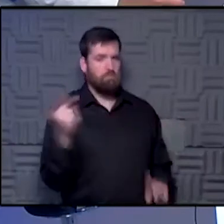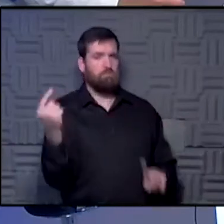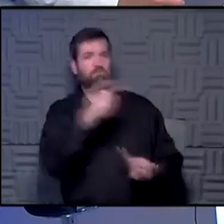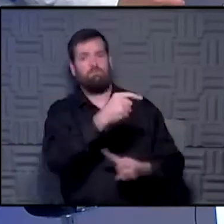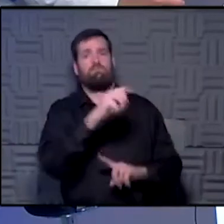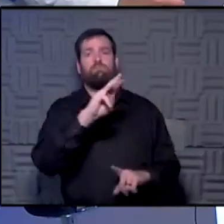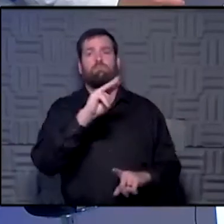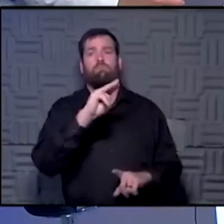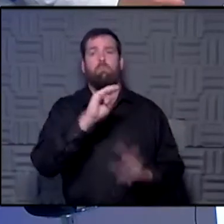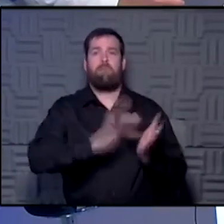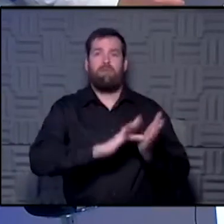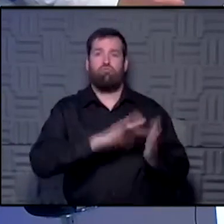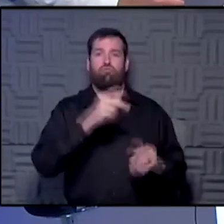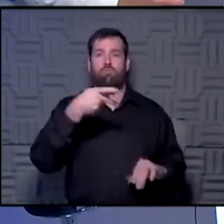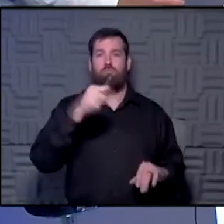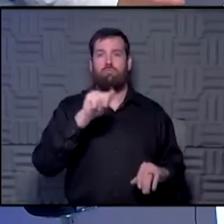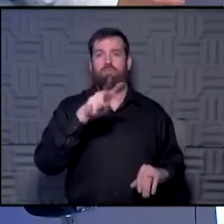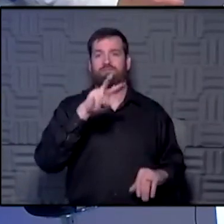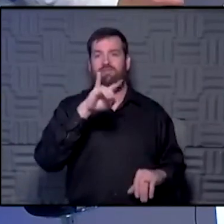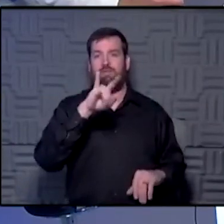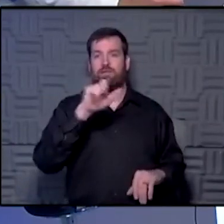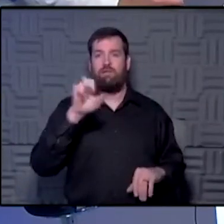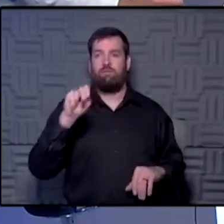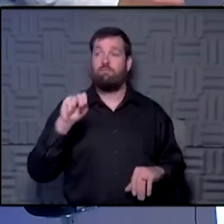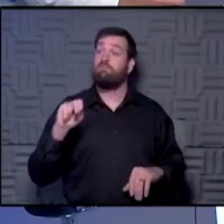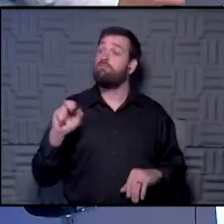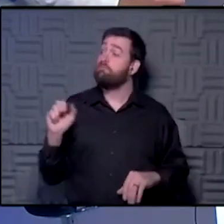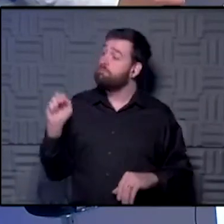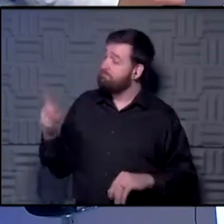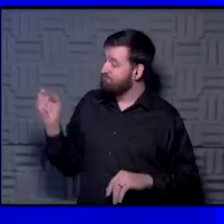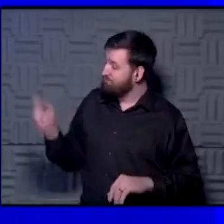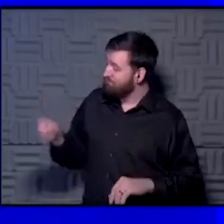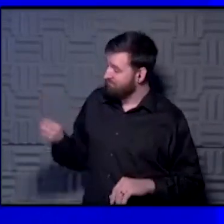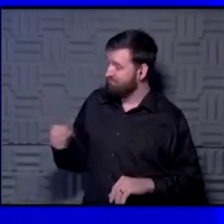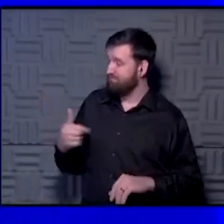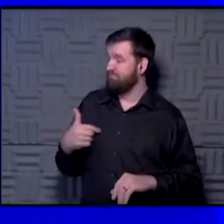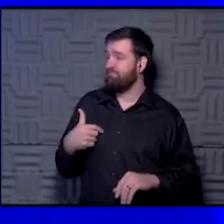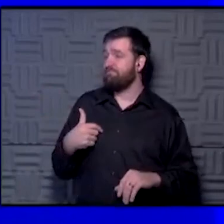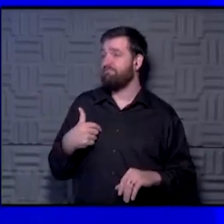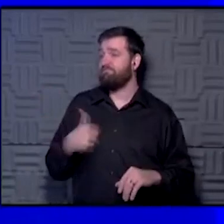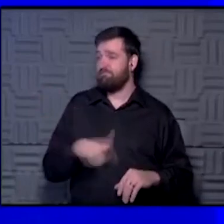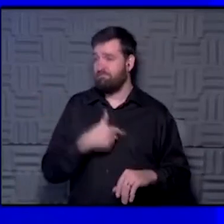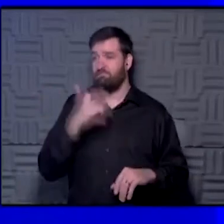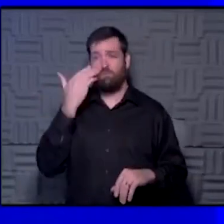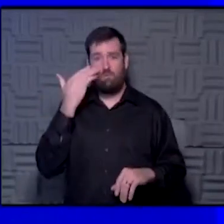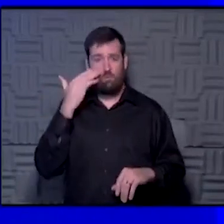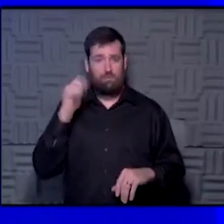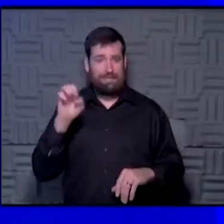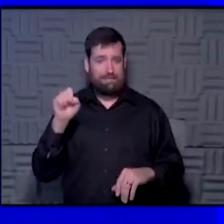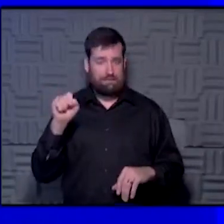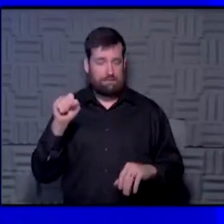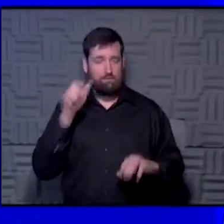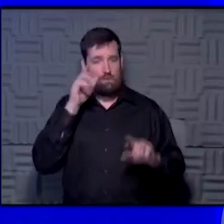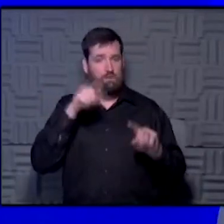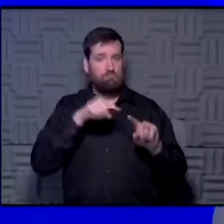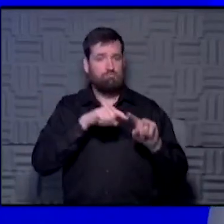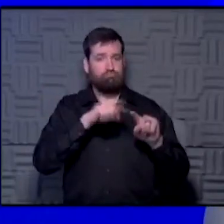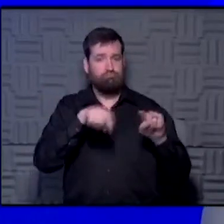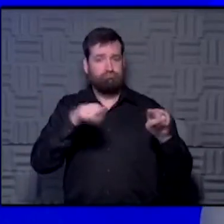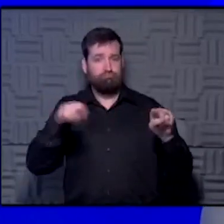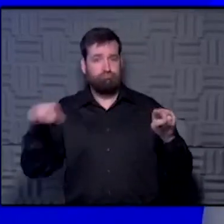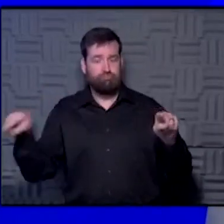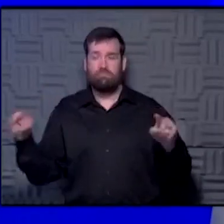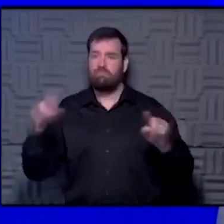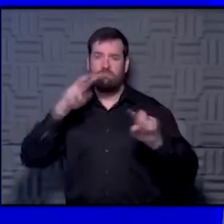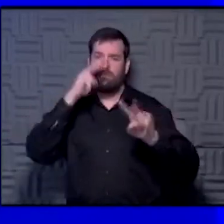medical pavilion that is now open too. So. Okay. Yeah, you know, we know that cases are going to fluctuate. Continue to look at